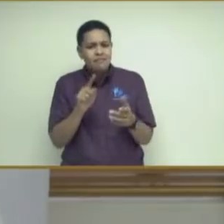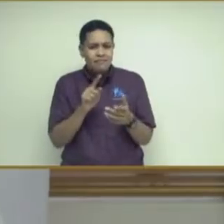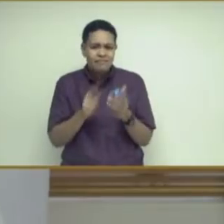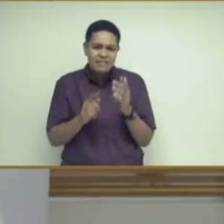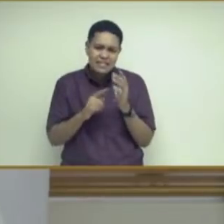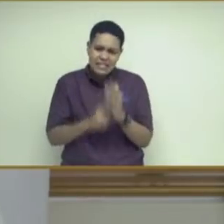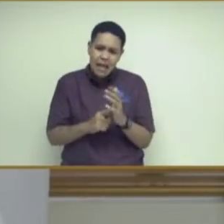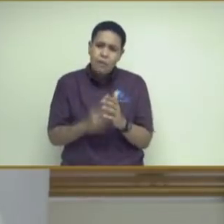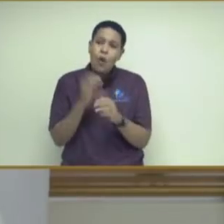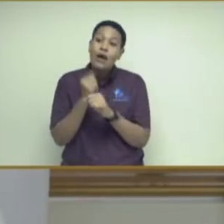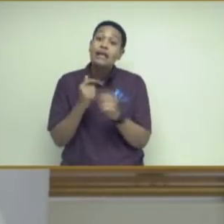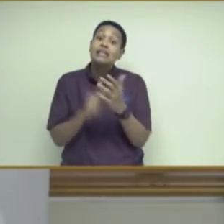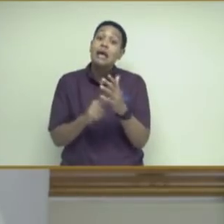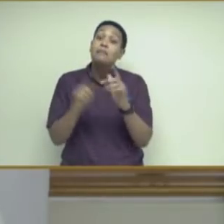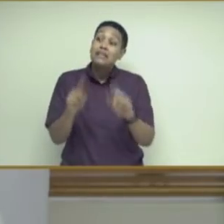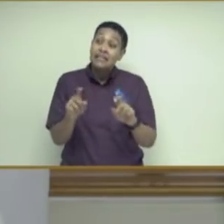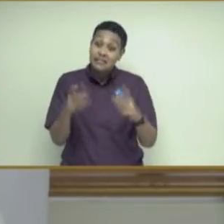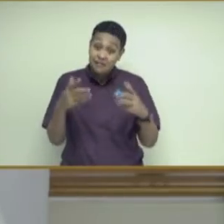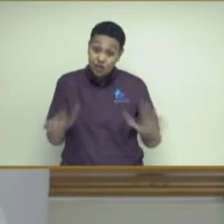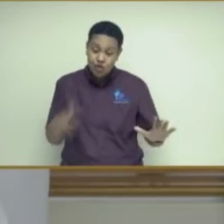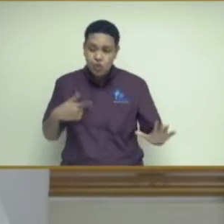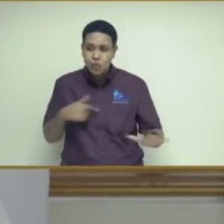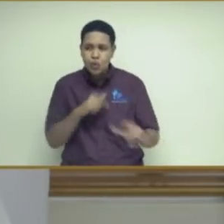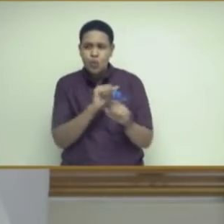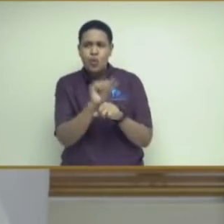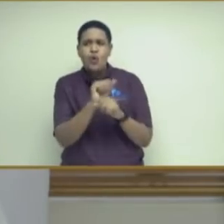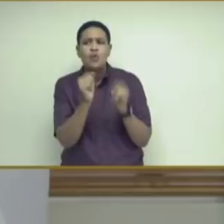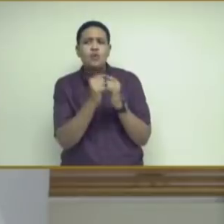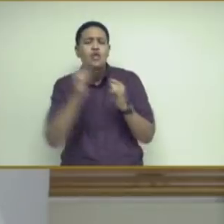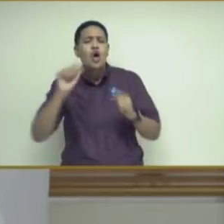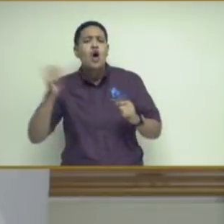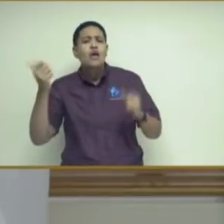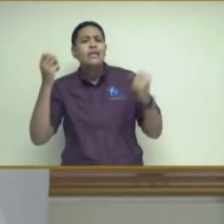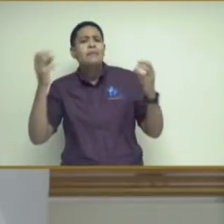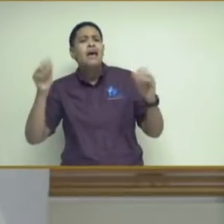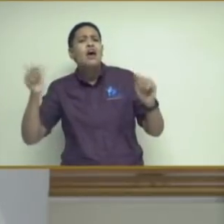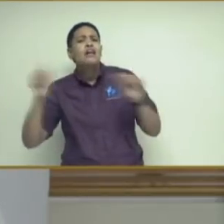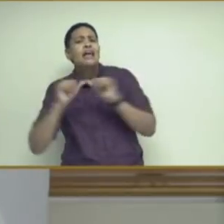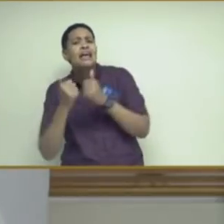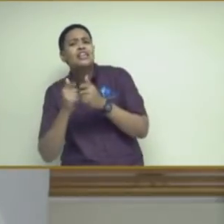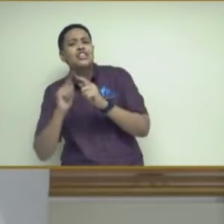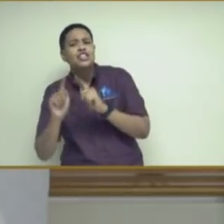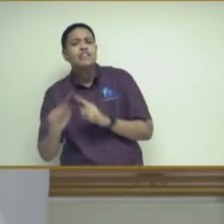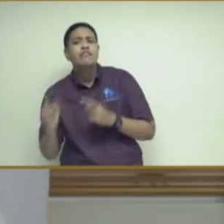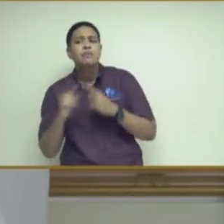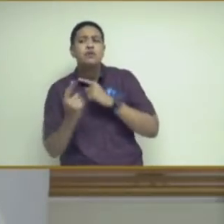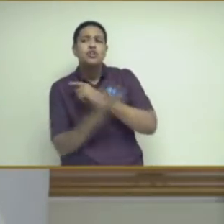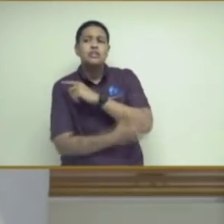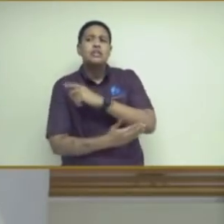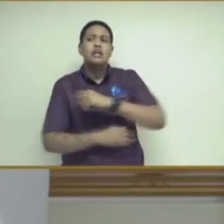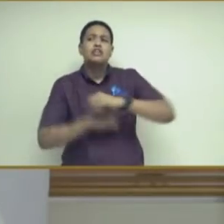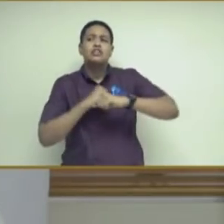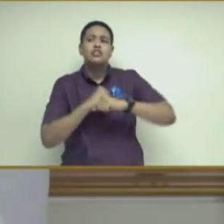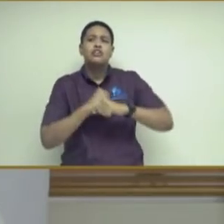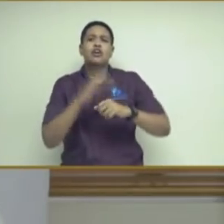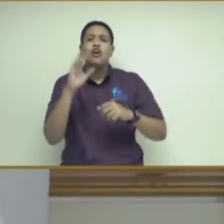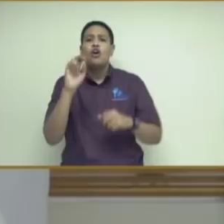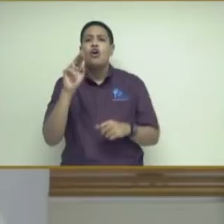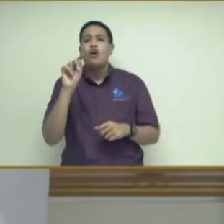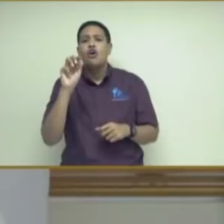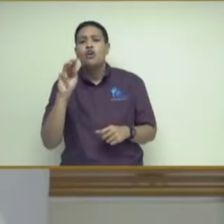get samples tested. And of course, we've been working with many other agencies, national security, customs,